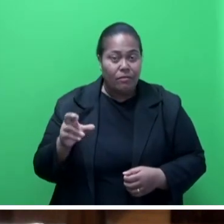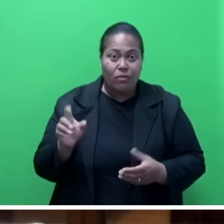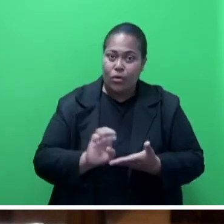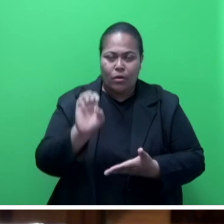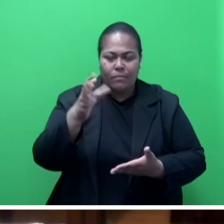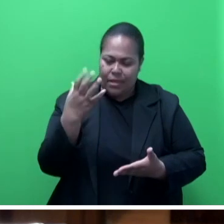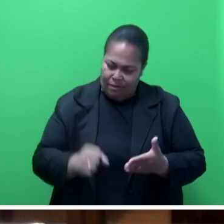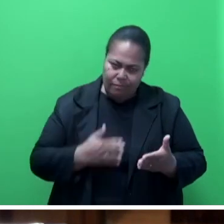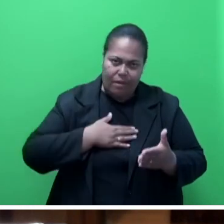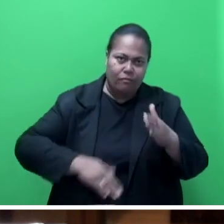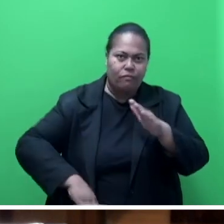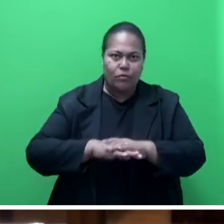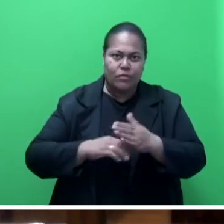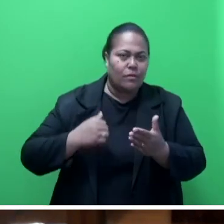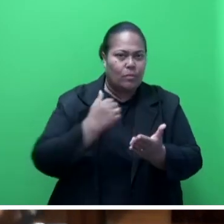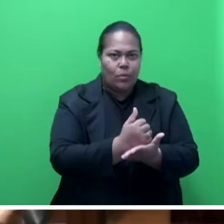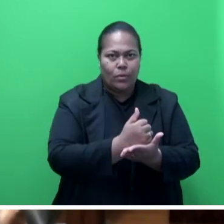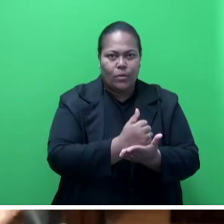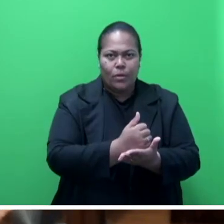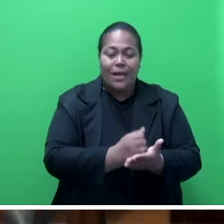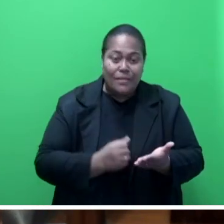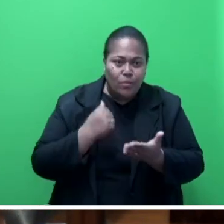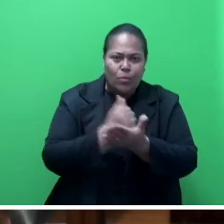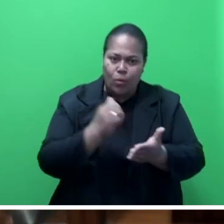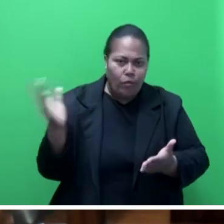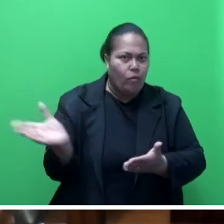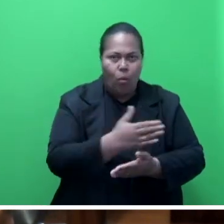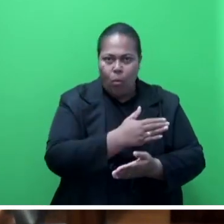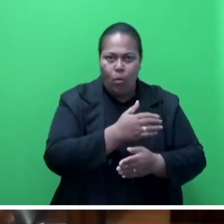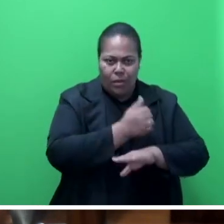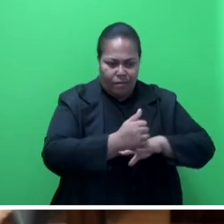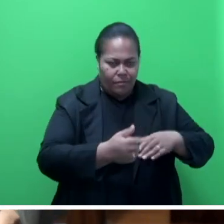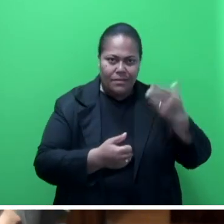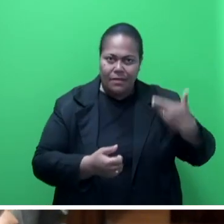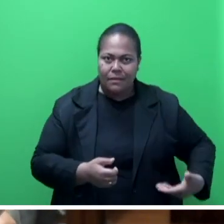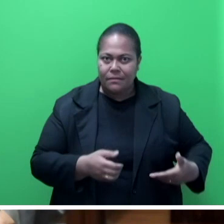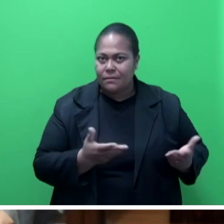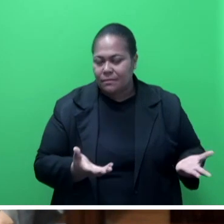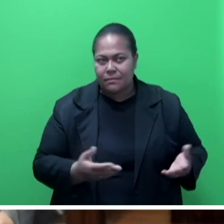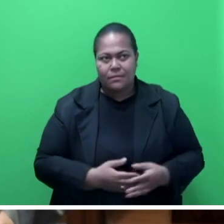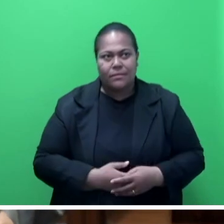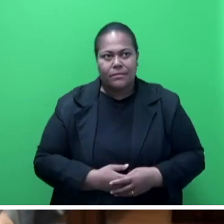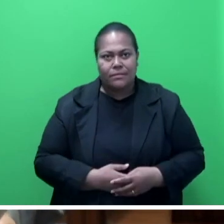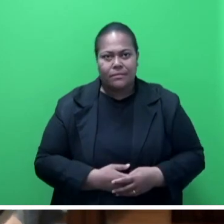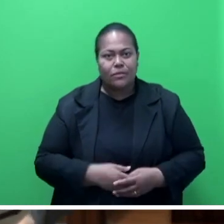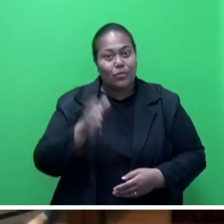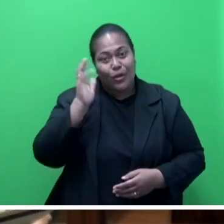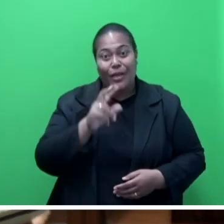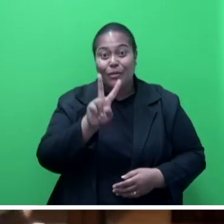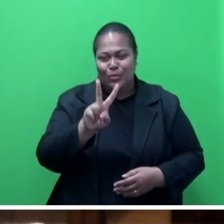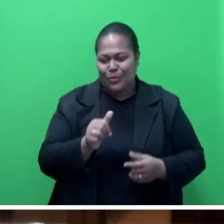support. And the support of everybody on this side of the House. And sorry, and those two at the back.